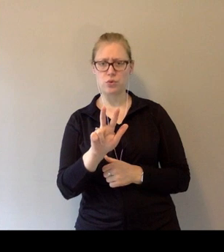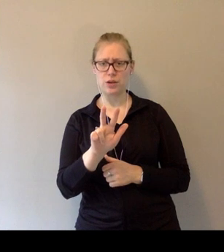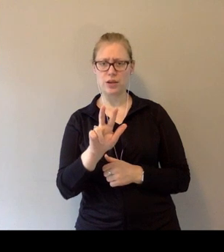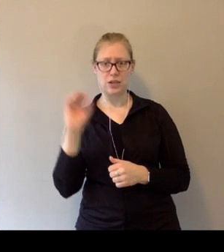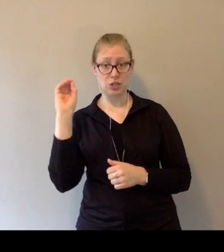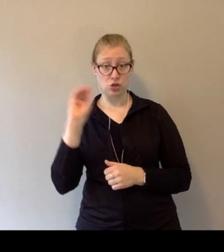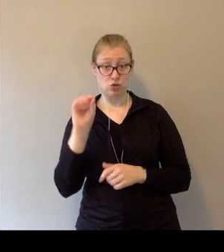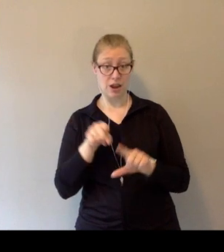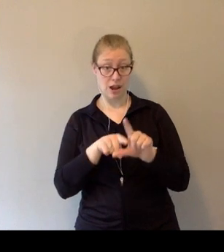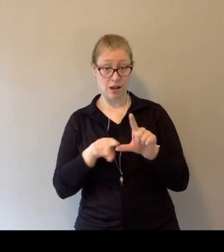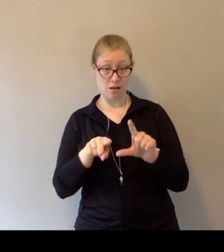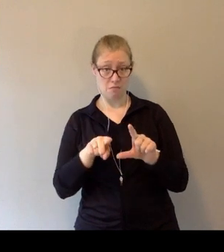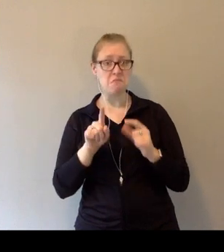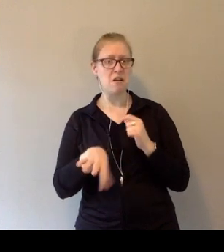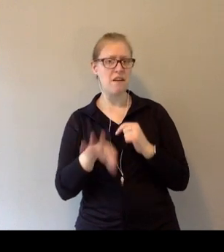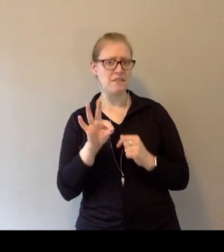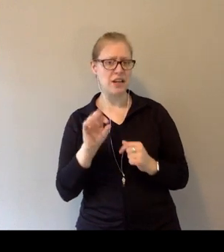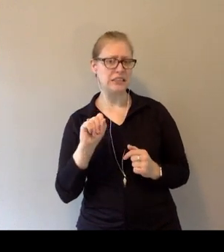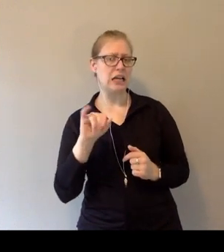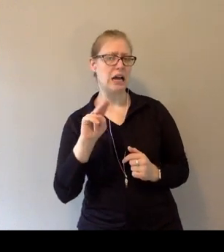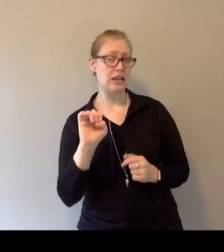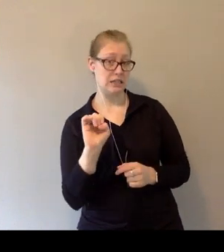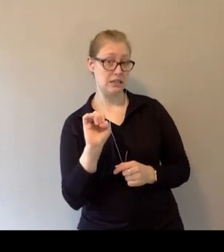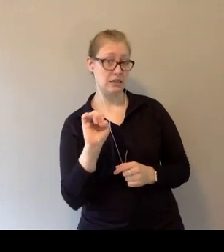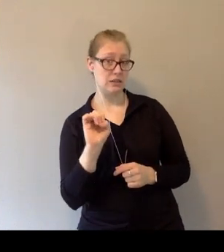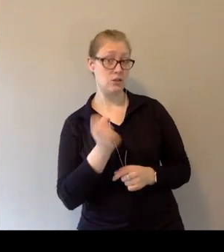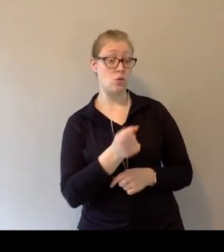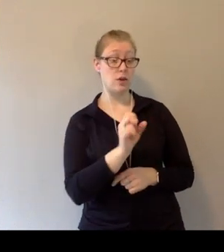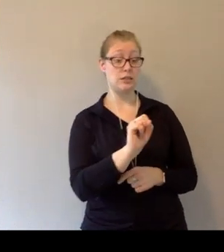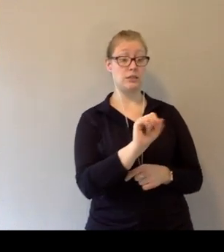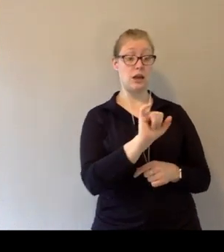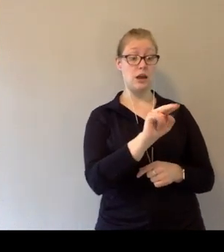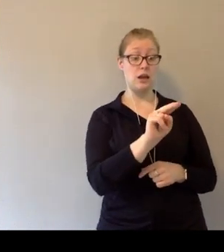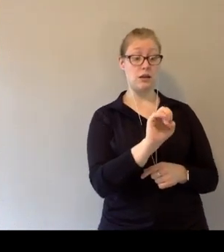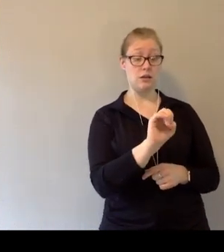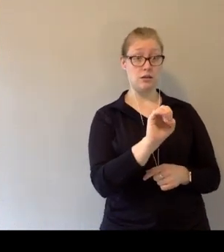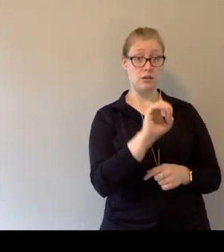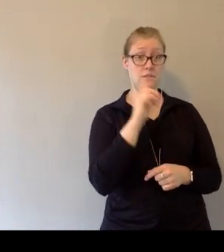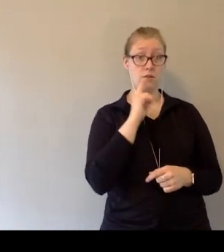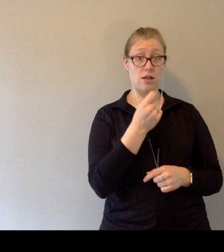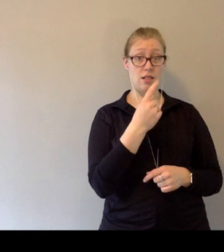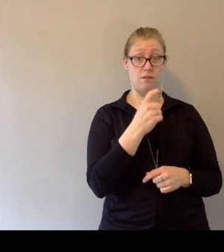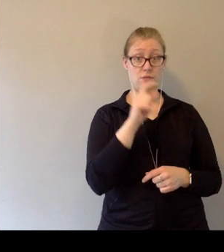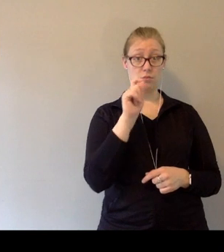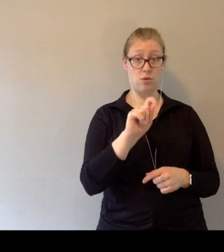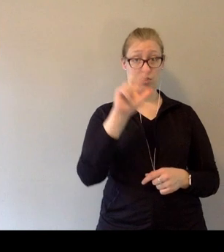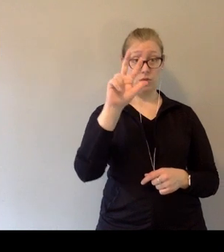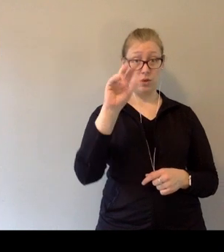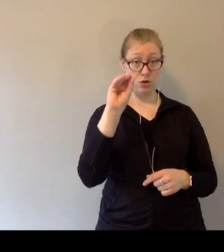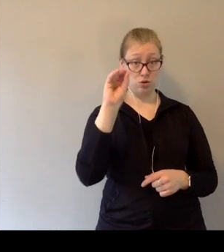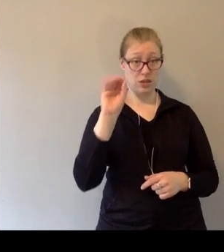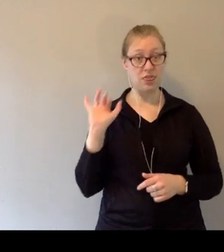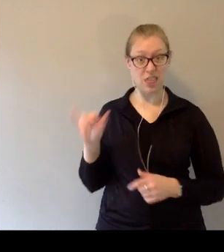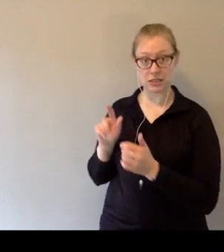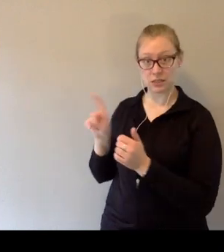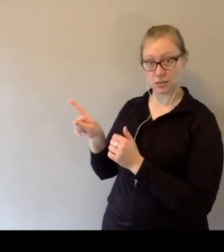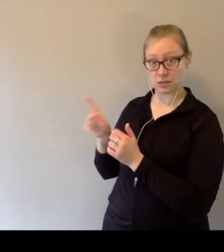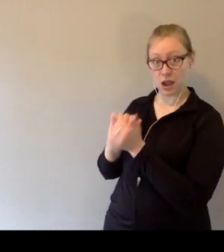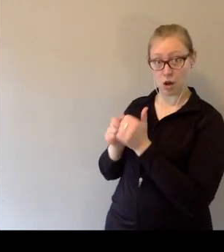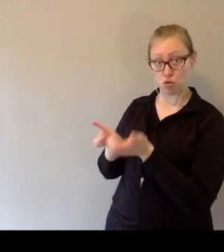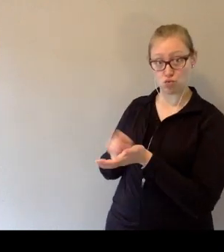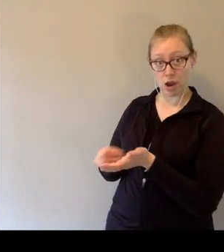the sine of 11.3 degrees, we'd write it like that, and our ratio is going to be opposite